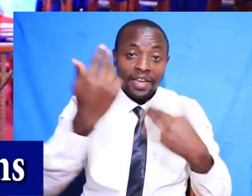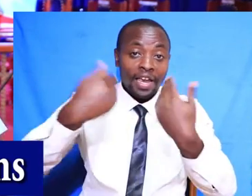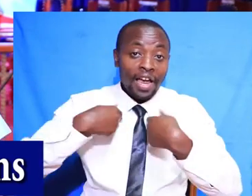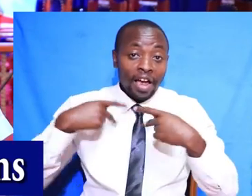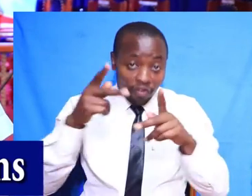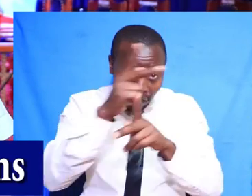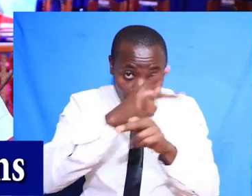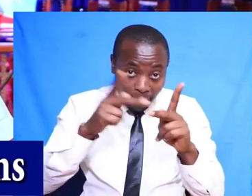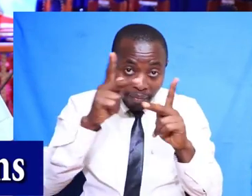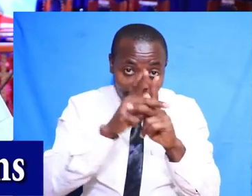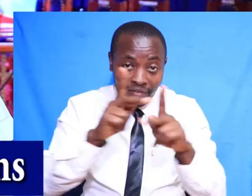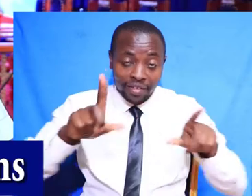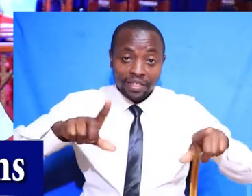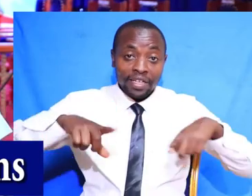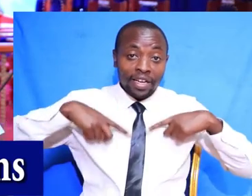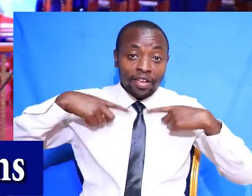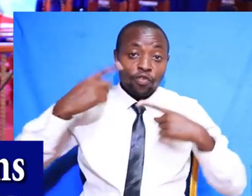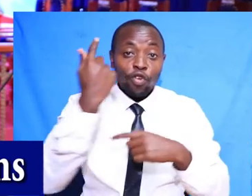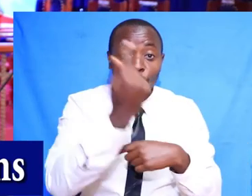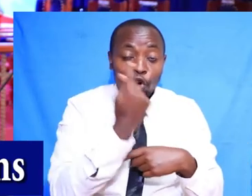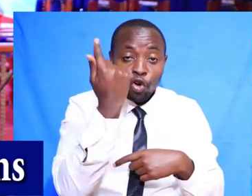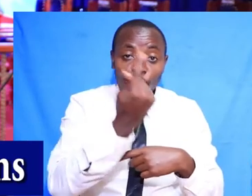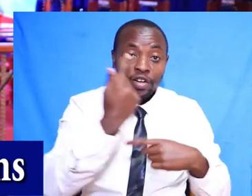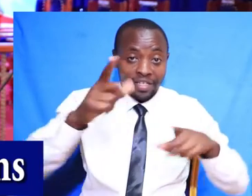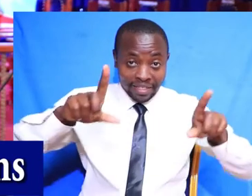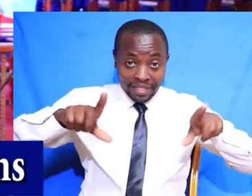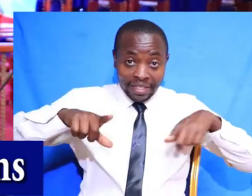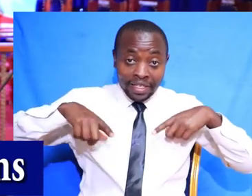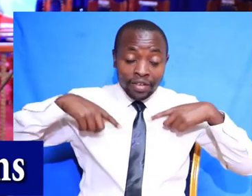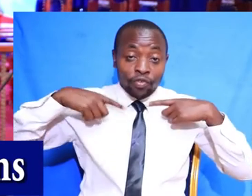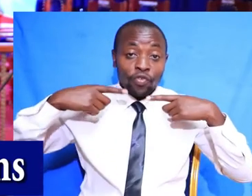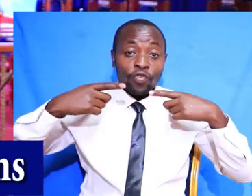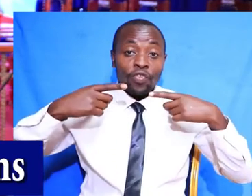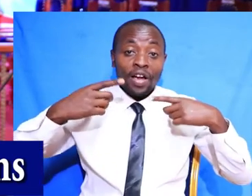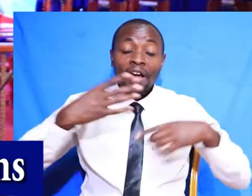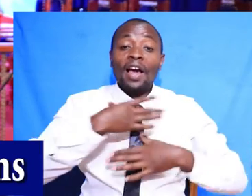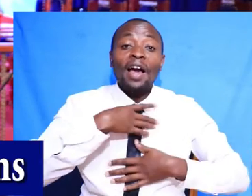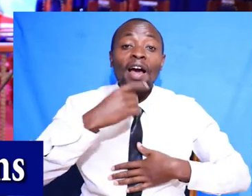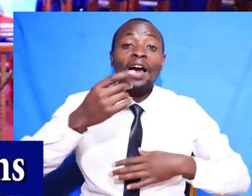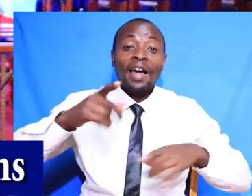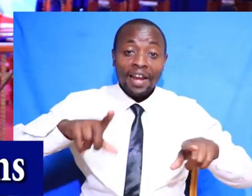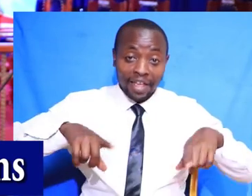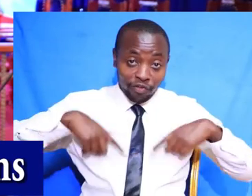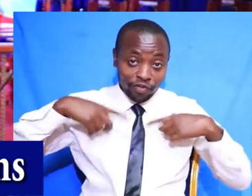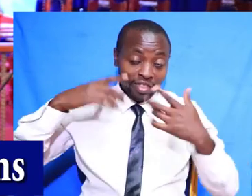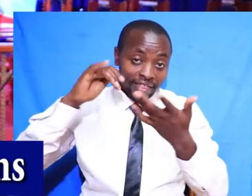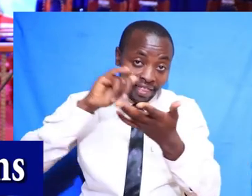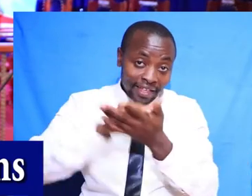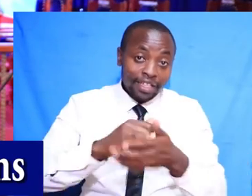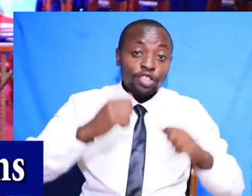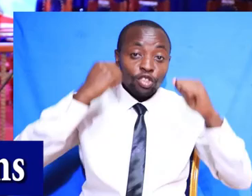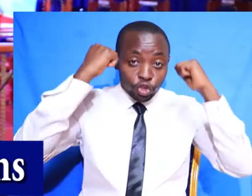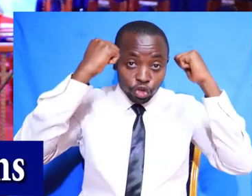perfect life. We can only live a life that is